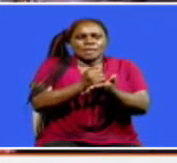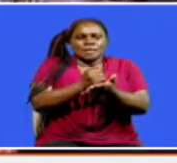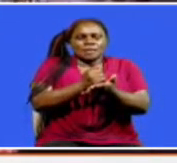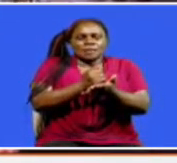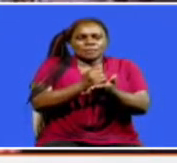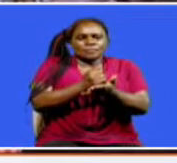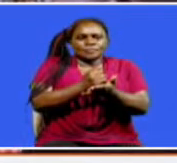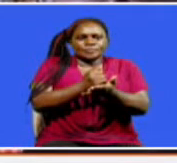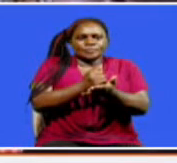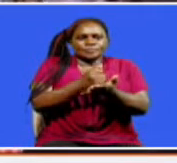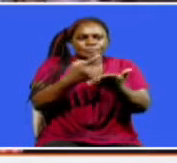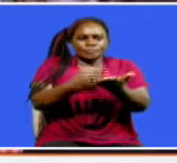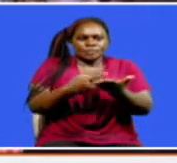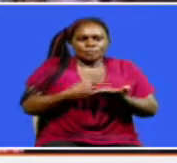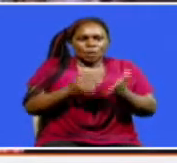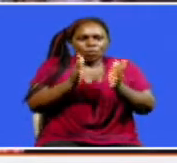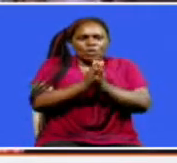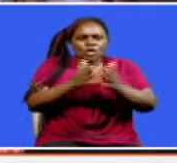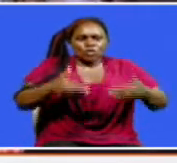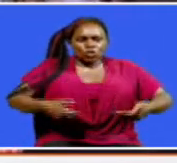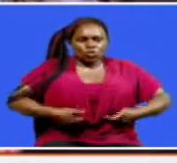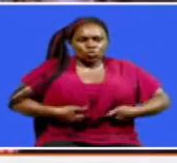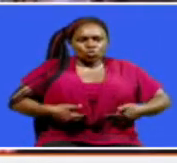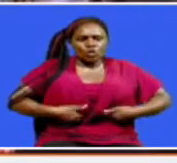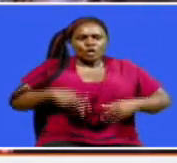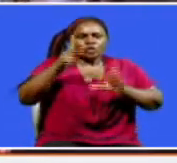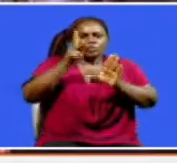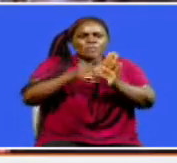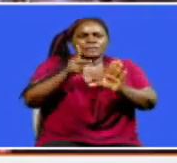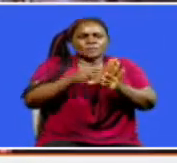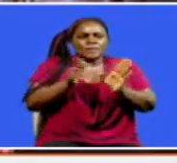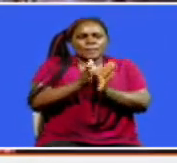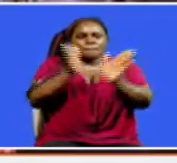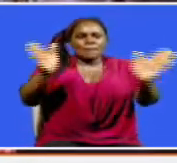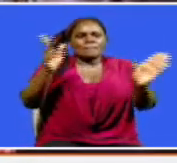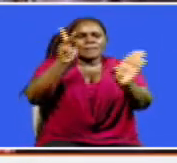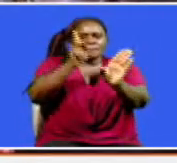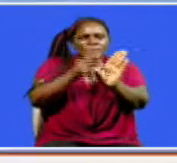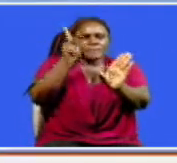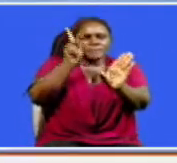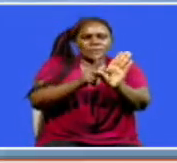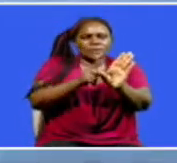also engage youths in order to participate in these public participations.